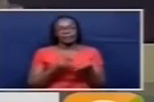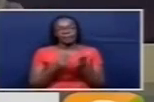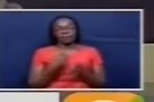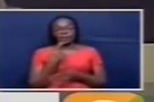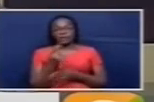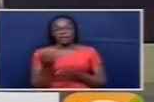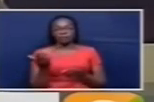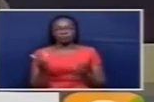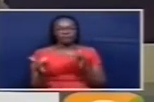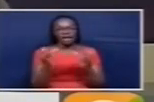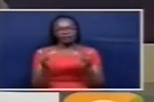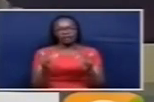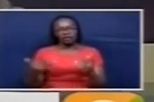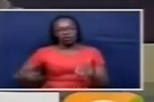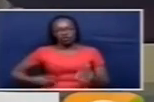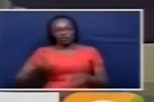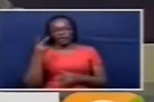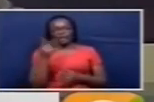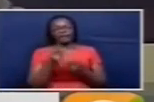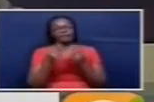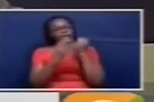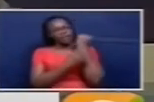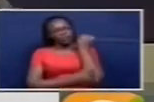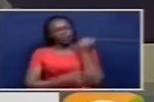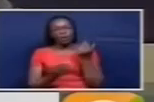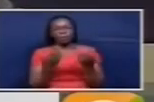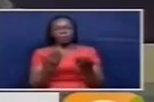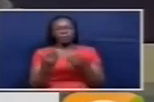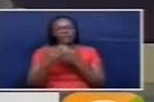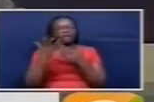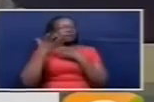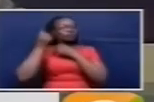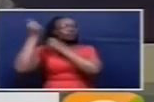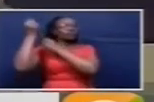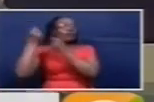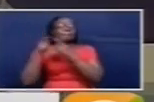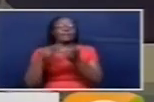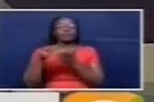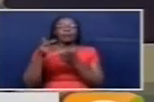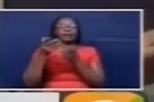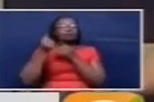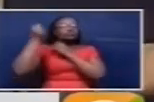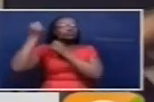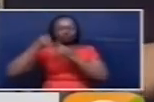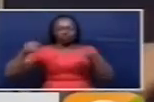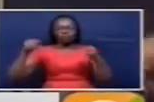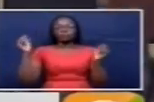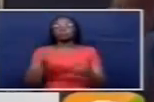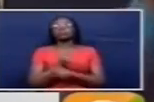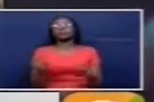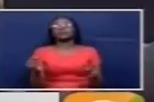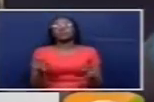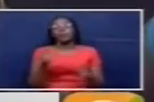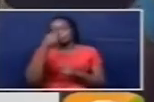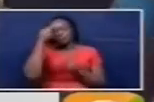an average youth in Kenya is so poor that he may want to commit suicide, but he doesn't have money to afford a rope to hang himself. That is the reason why there's all